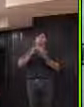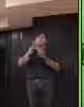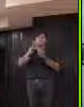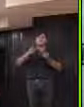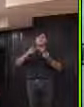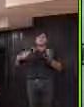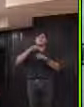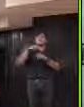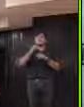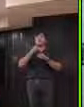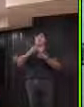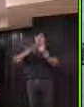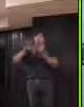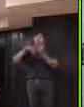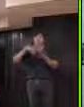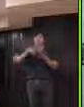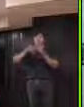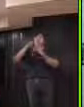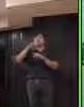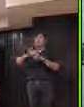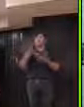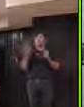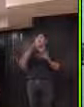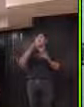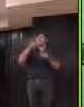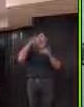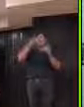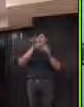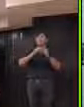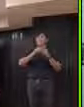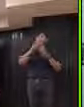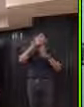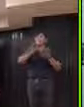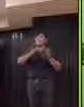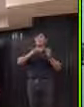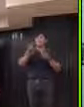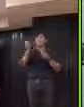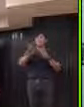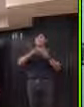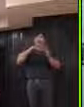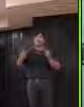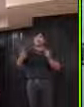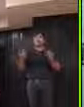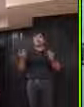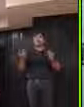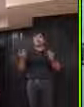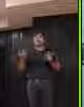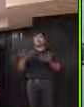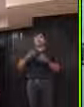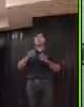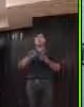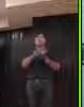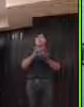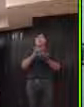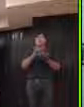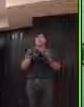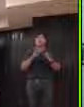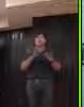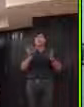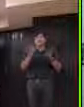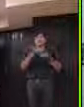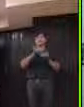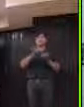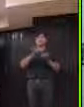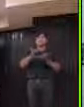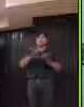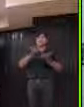state initially was to get rid of the monarchy, and it had also been discussed as to how that resentment went on